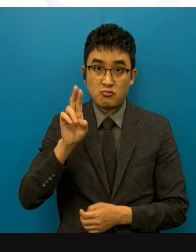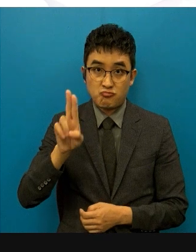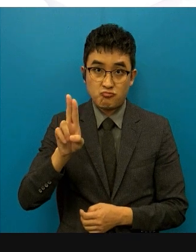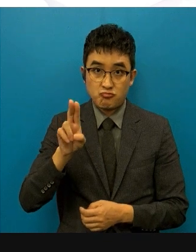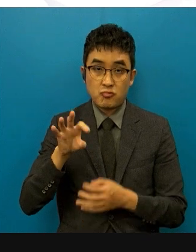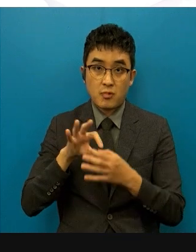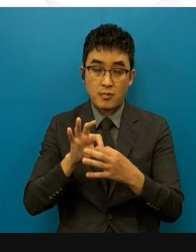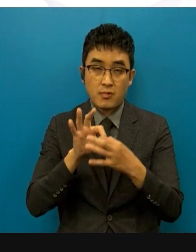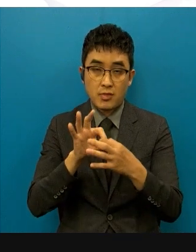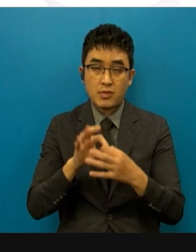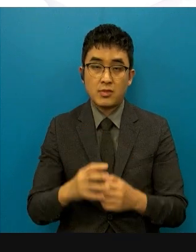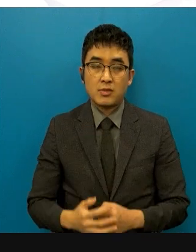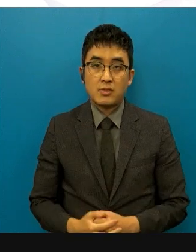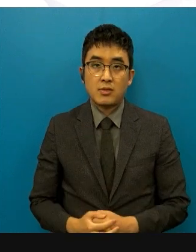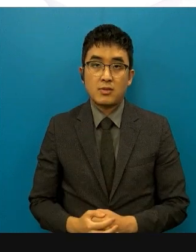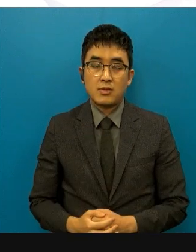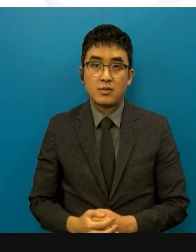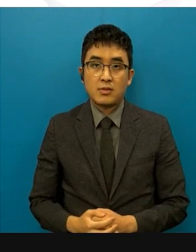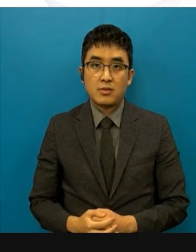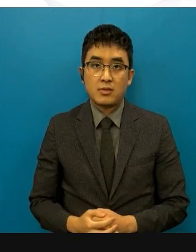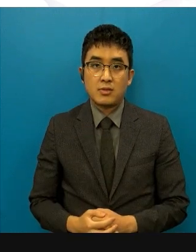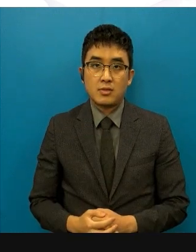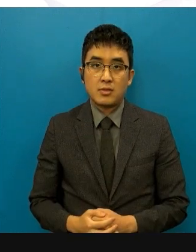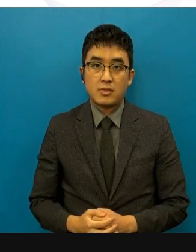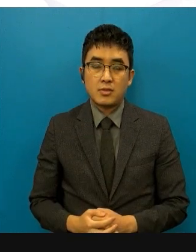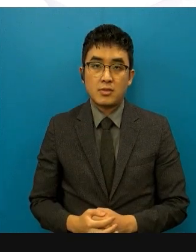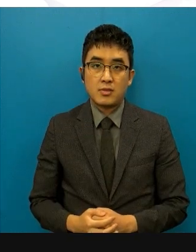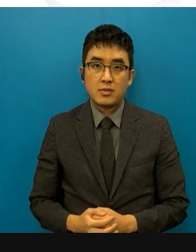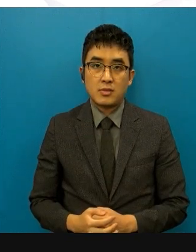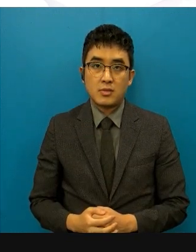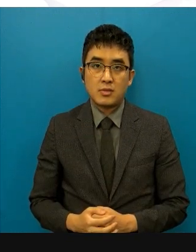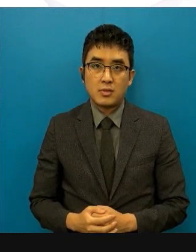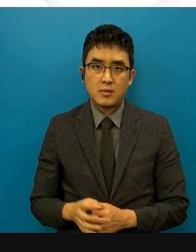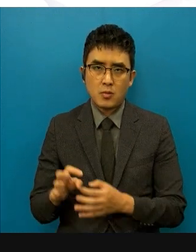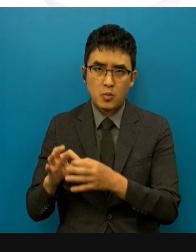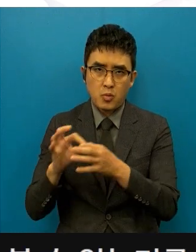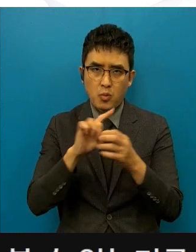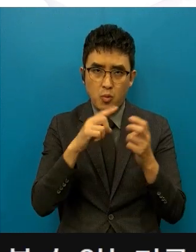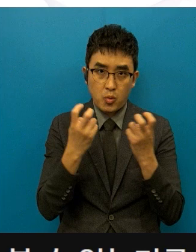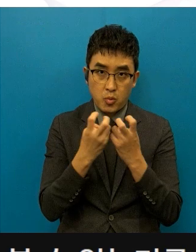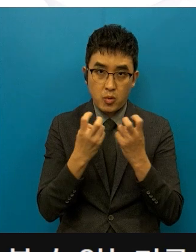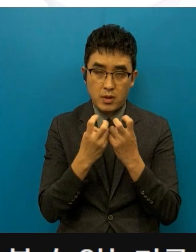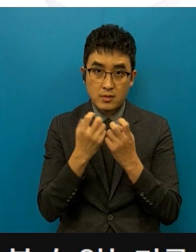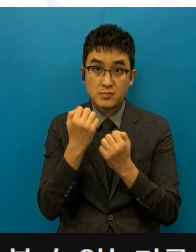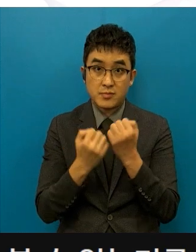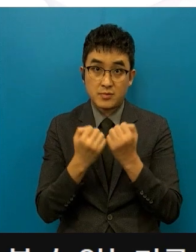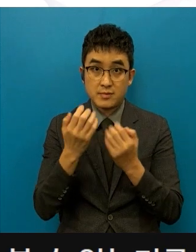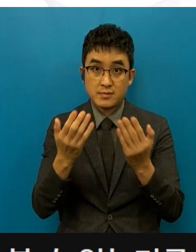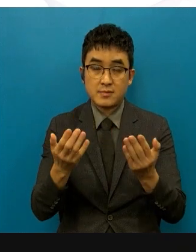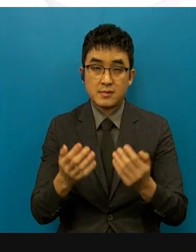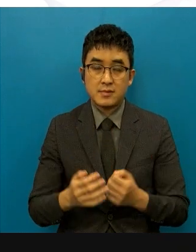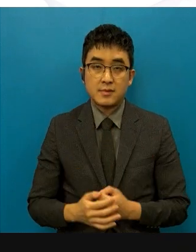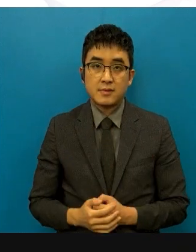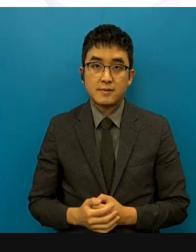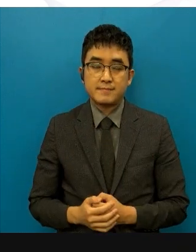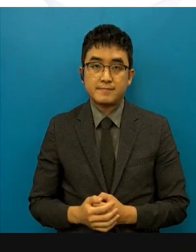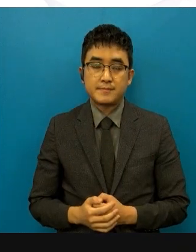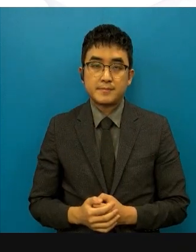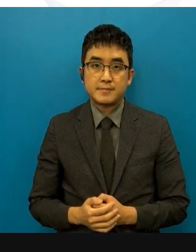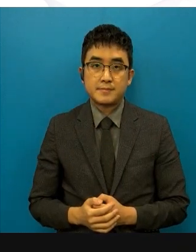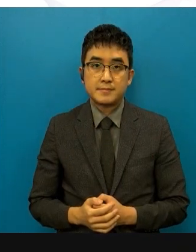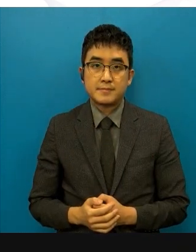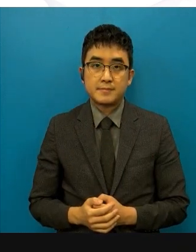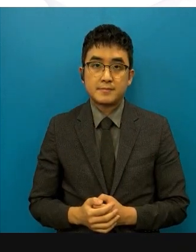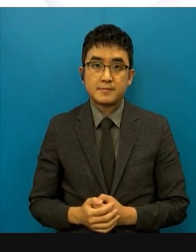lessons that I have extracted from the permissive European states for all other countries that might consider allowing the